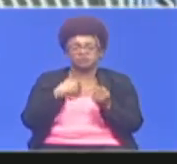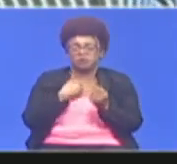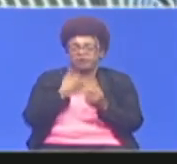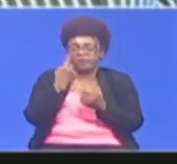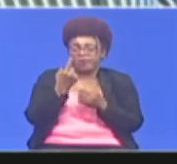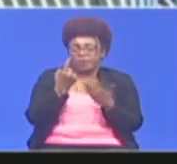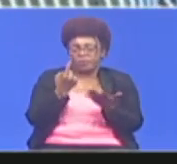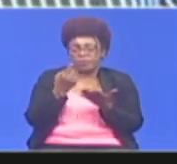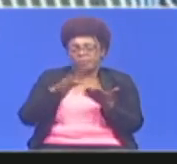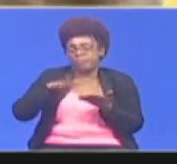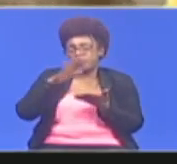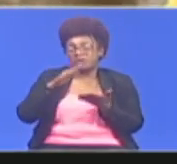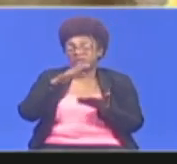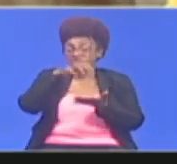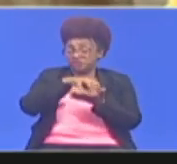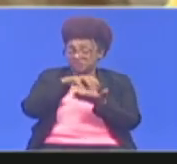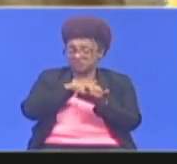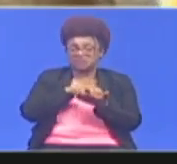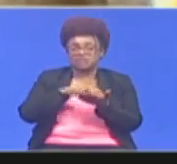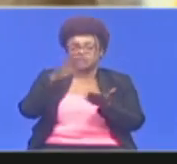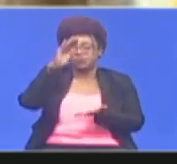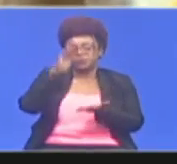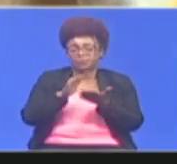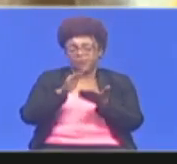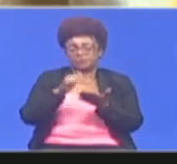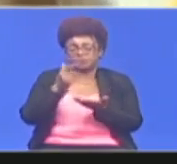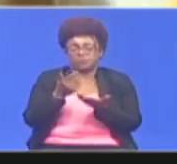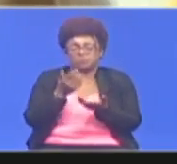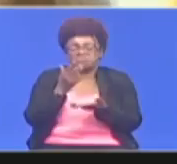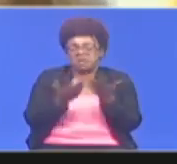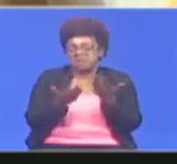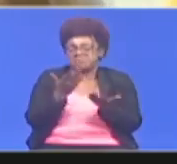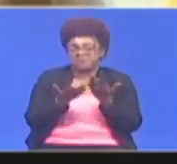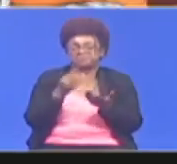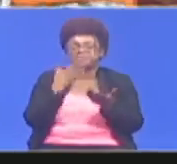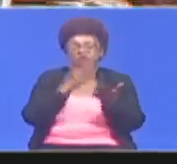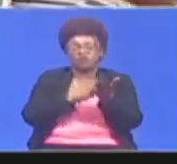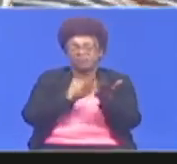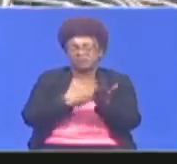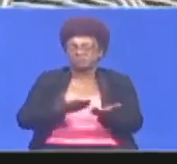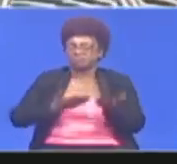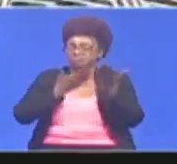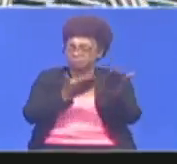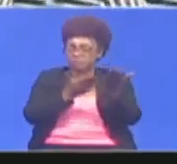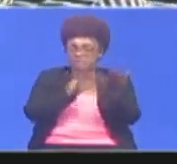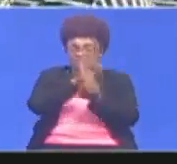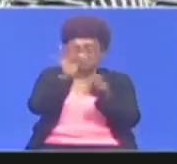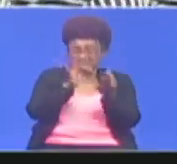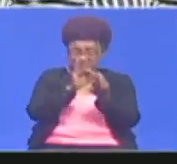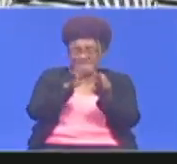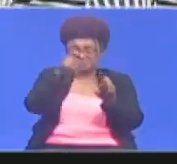more charges, reduce a charge to a lesser serious offense, or recommend to the judge a specific